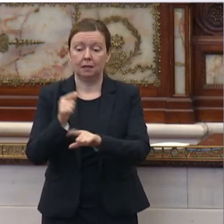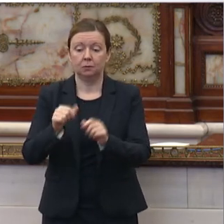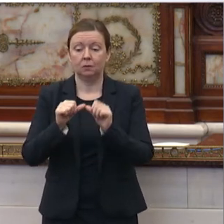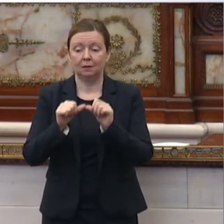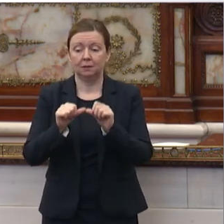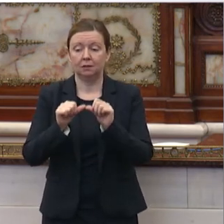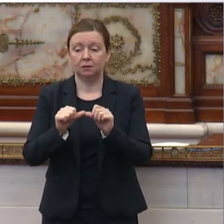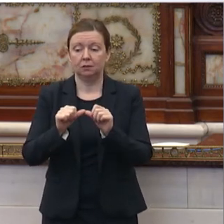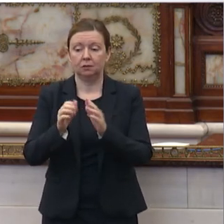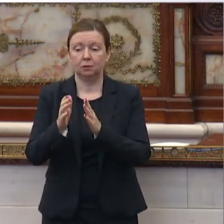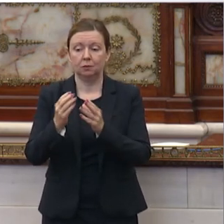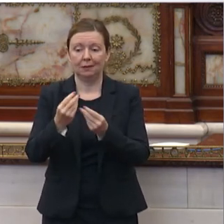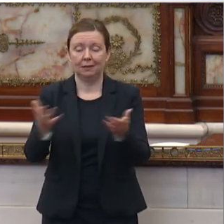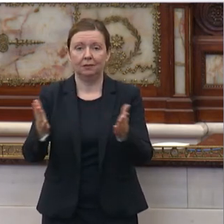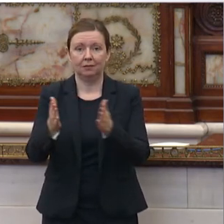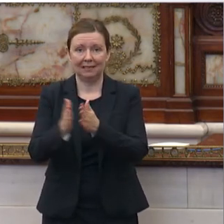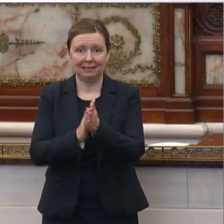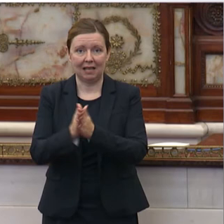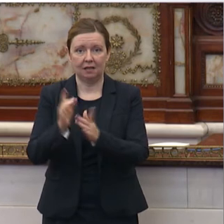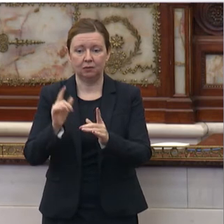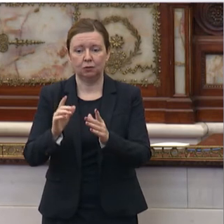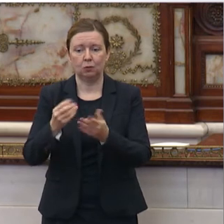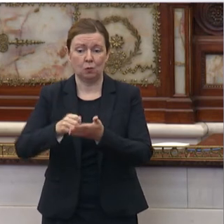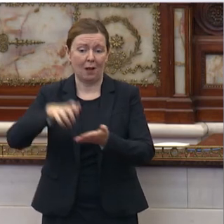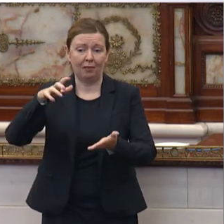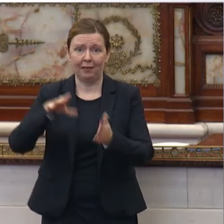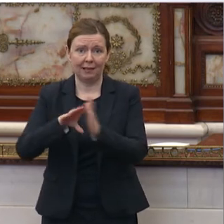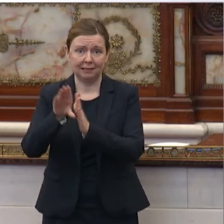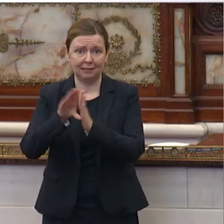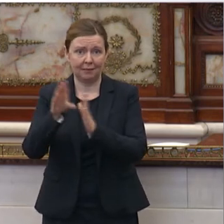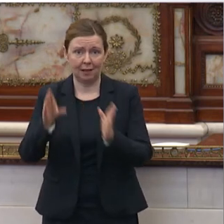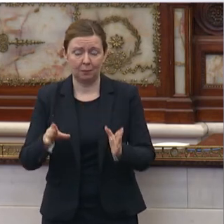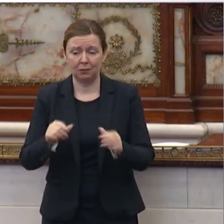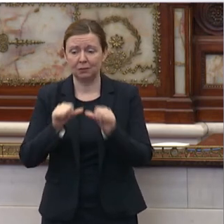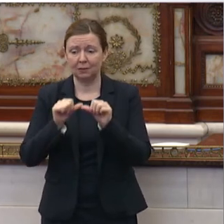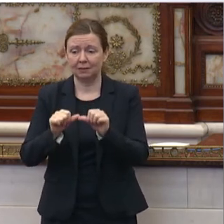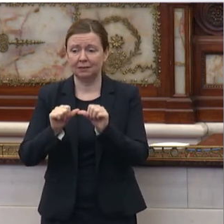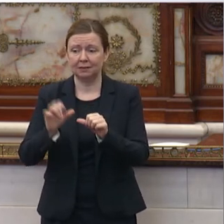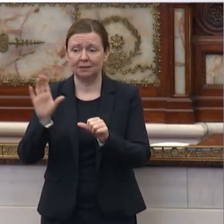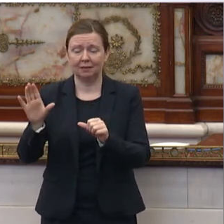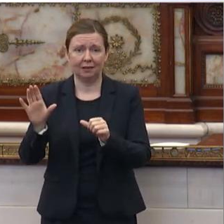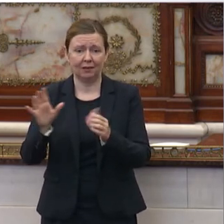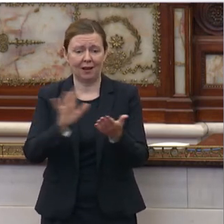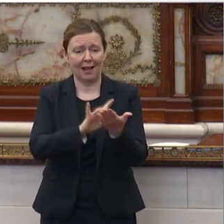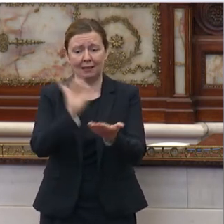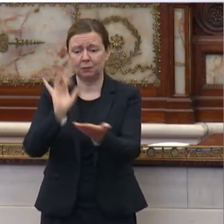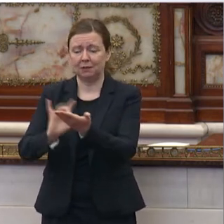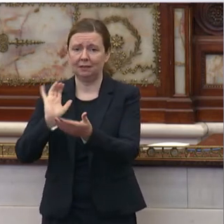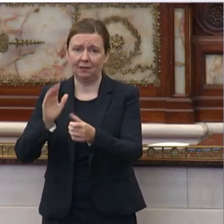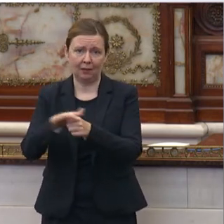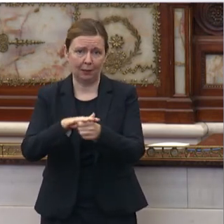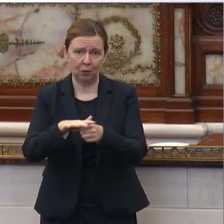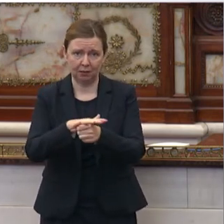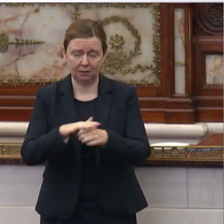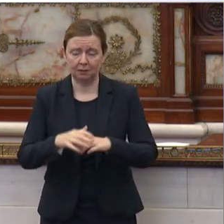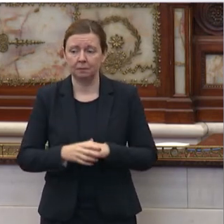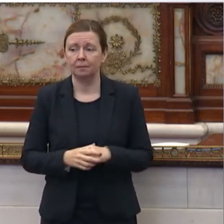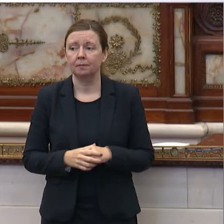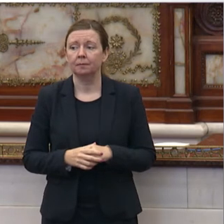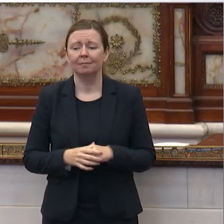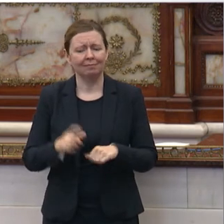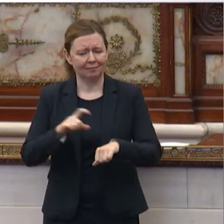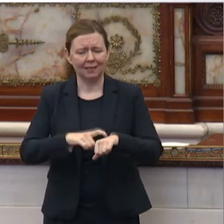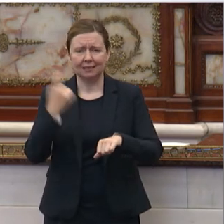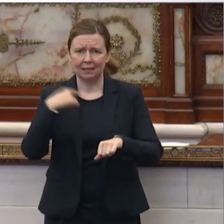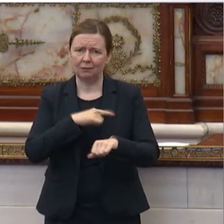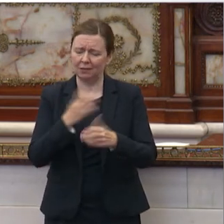to incentivize wealthy developers to continue their callous exploitation of our neighborhoods. It's time for